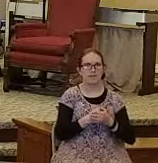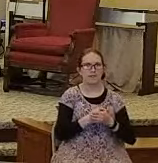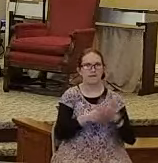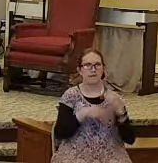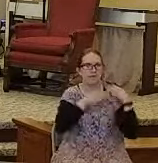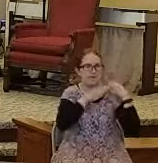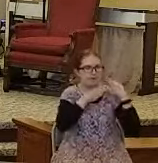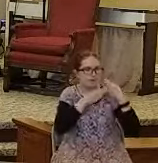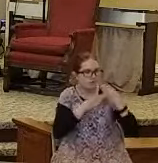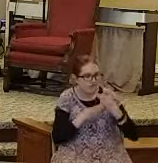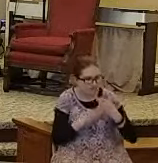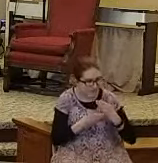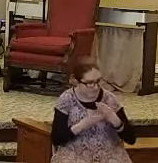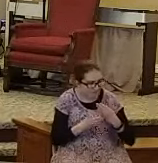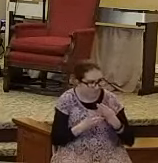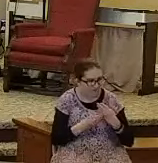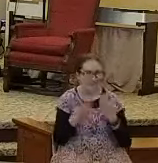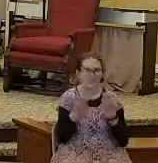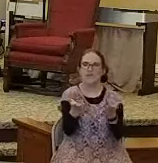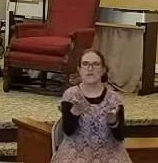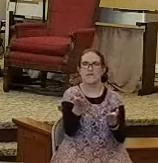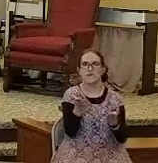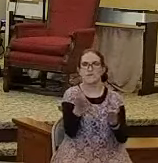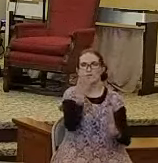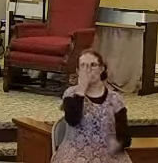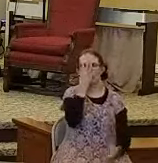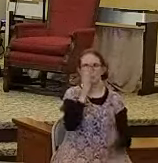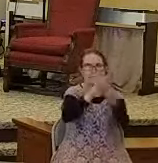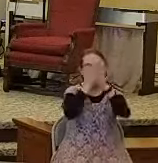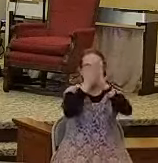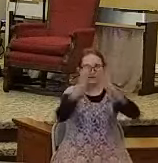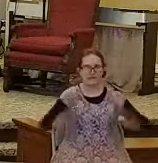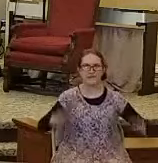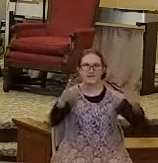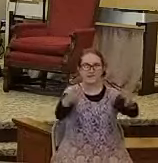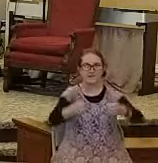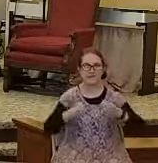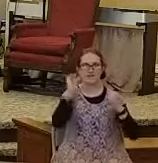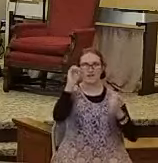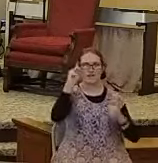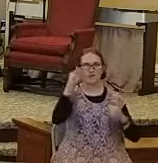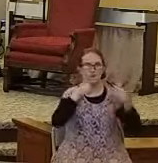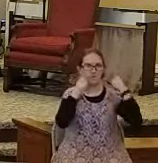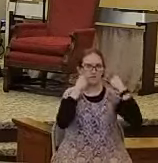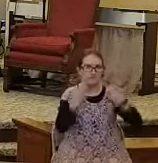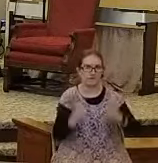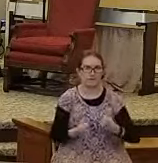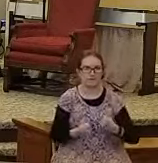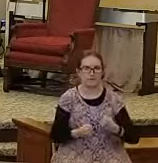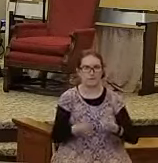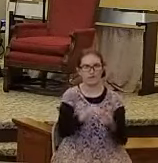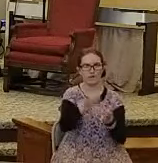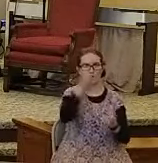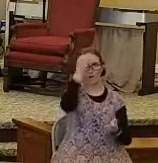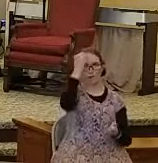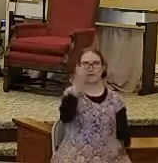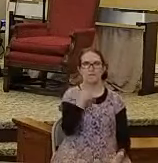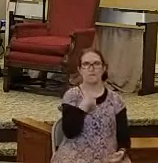are heavy laden. I will give you rest. He said, take my yoke upon you and learn of